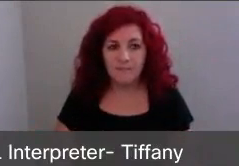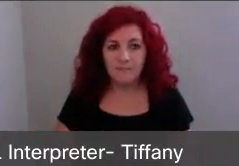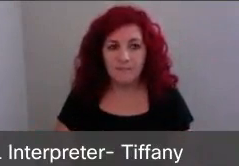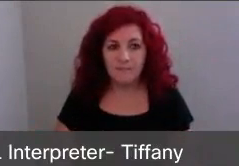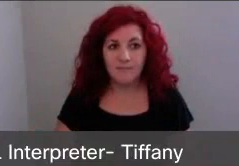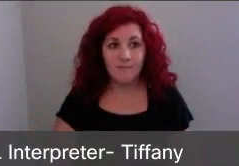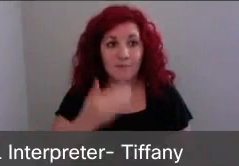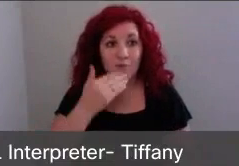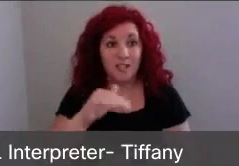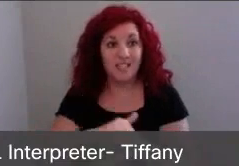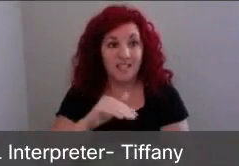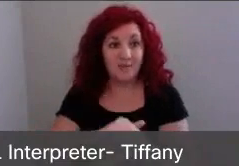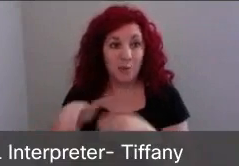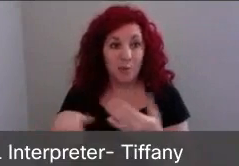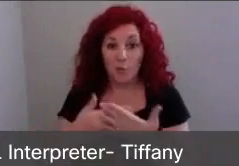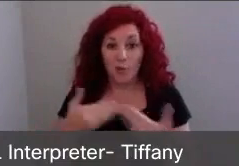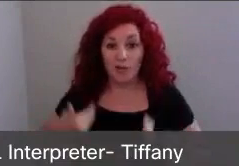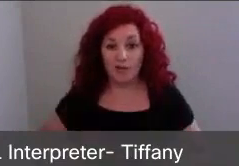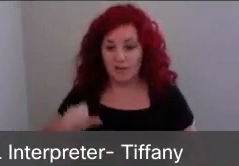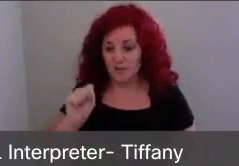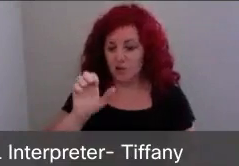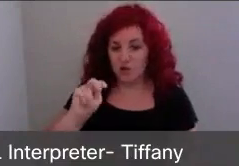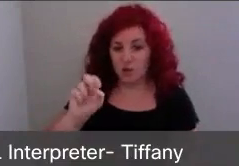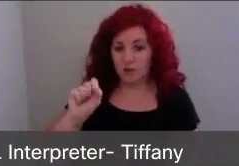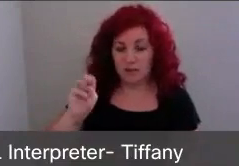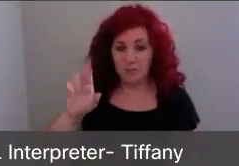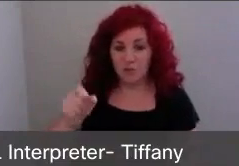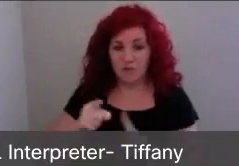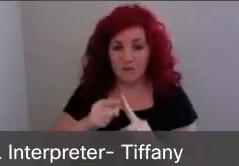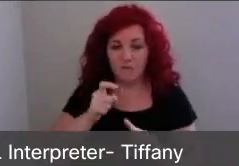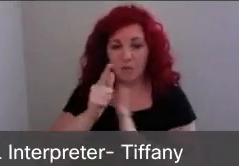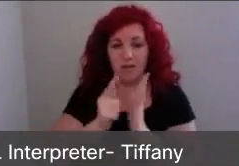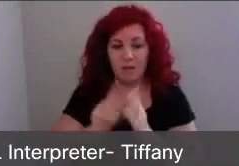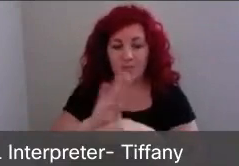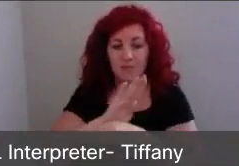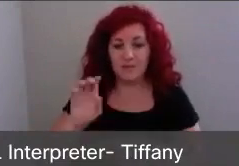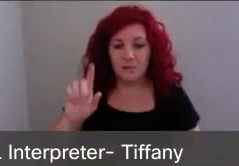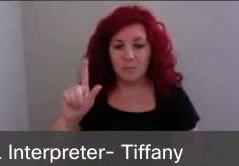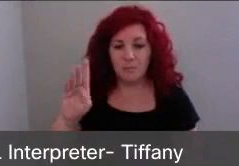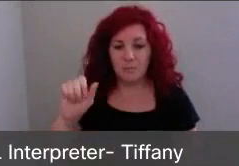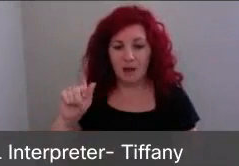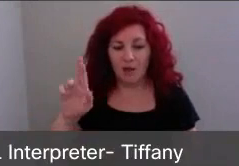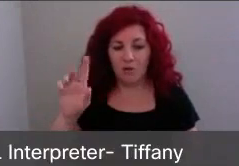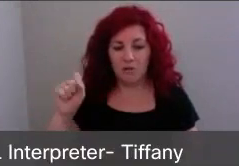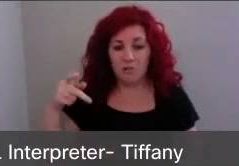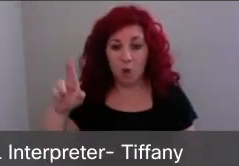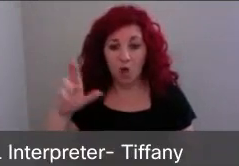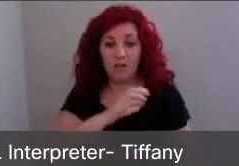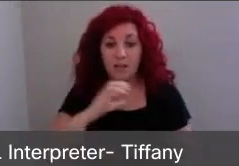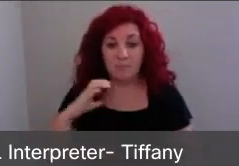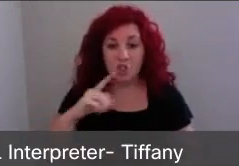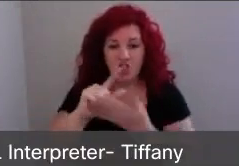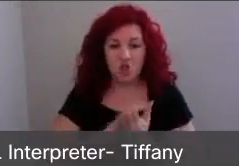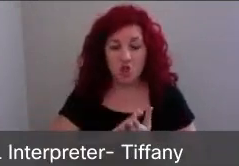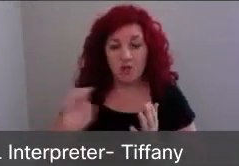Good evening, everyone. My name is Sean Summers. I'm from the firm Ballard Spahr. I'm one of the commission's attorneys. I'm joined tonight by my colleague